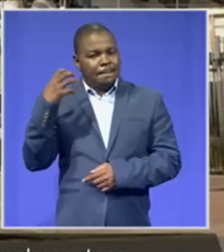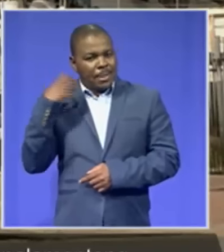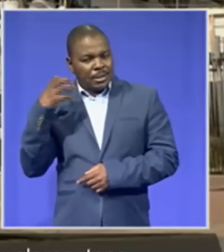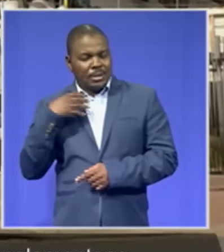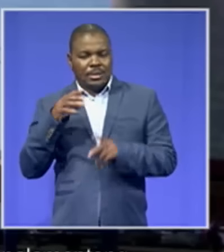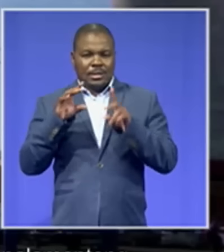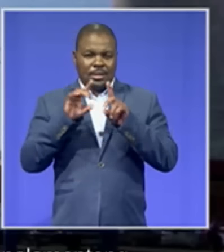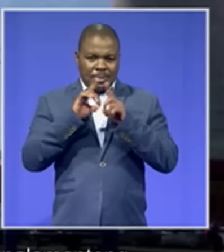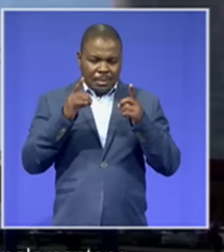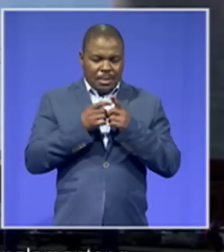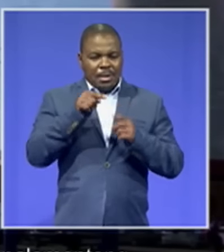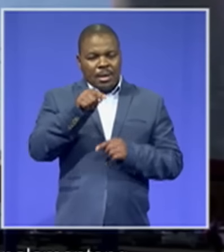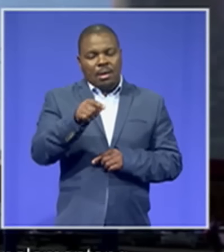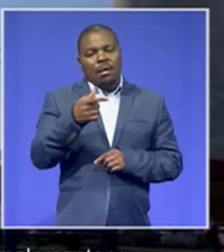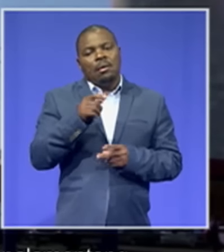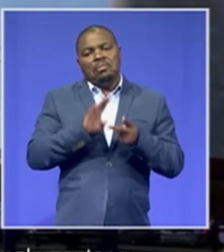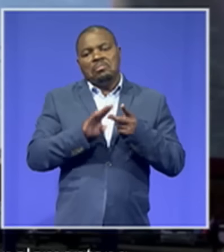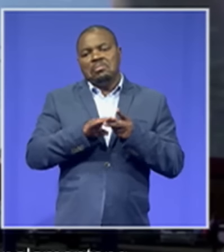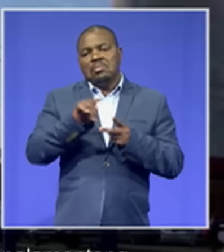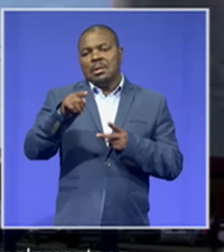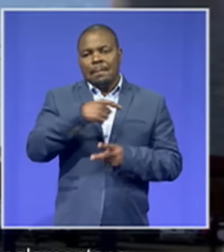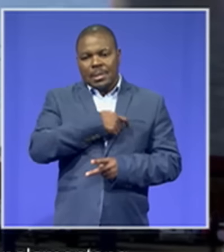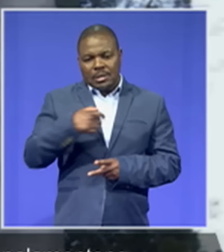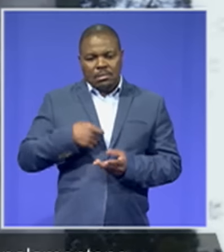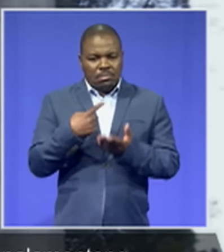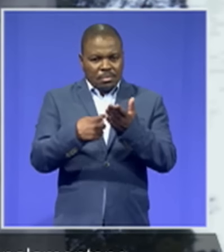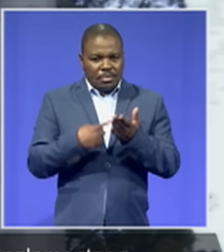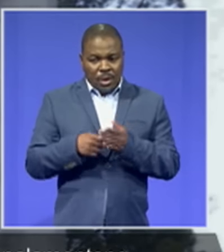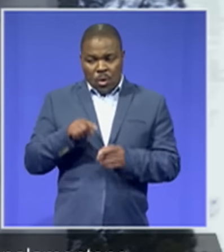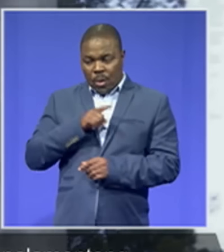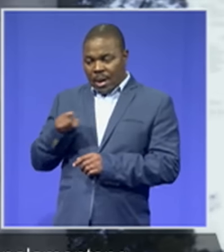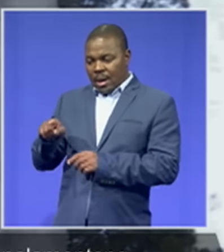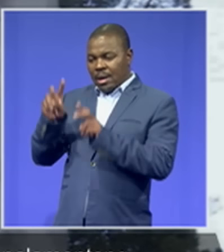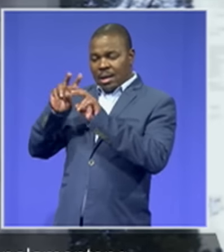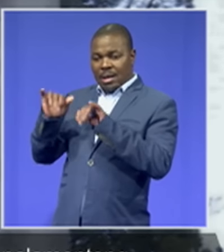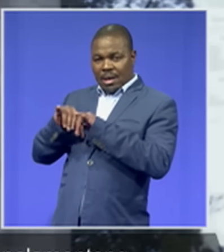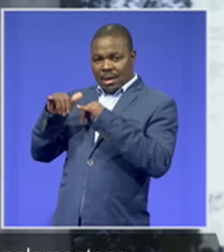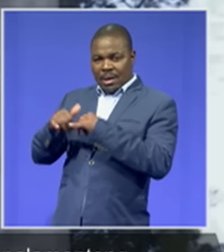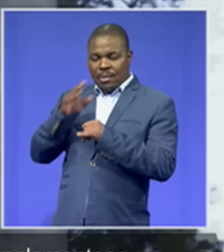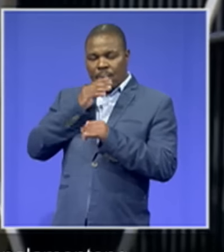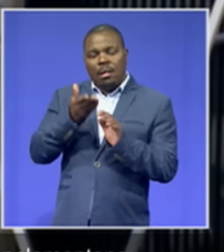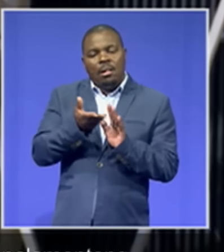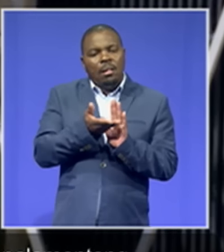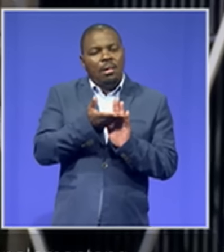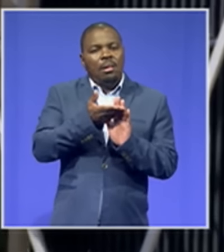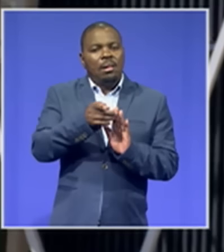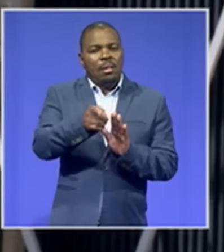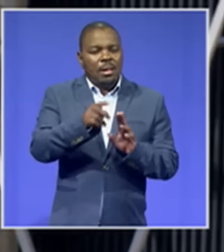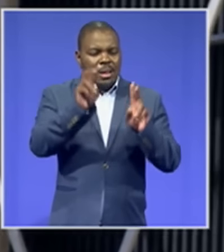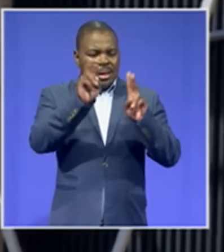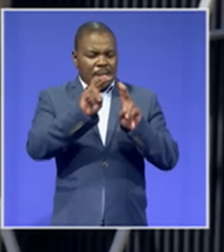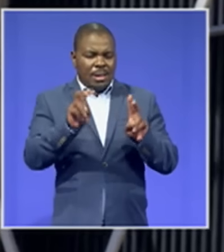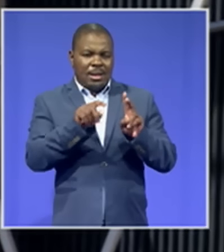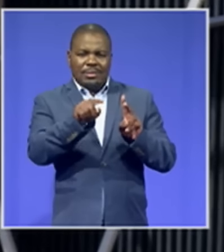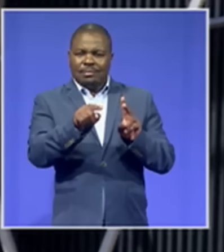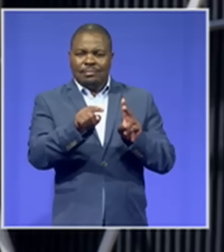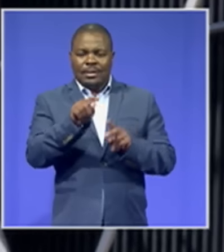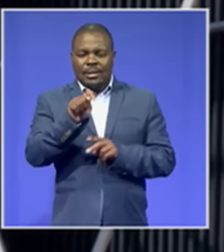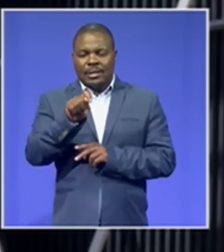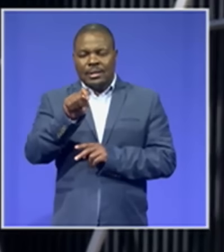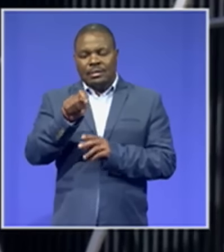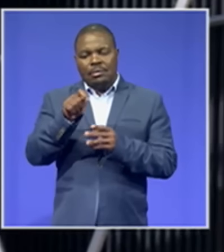Energy, as well as trade industry in competition with Eskom and heavy intensive users on a reduced electricity tariff